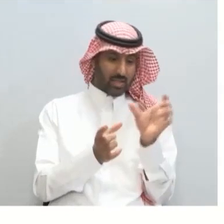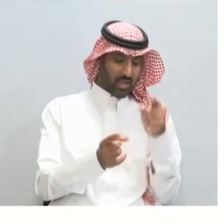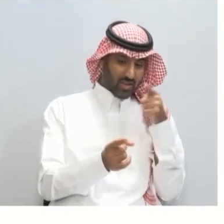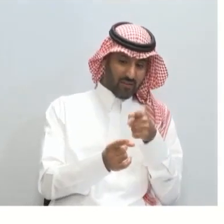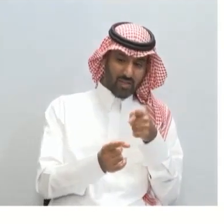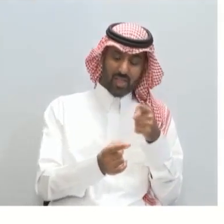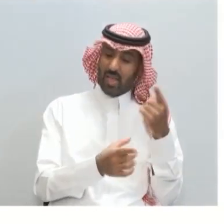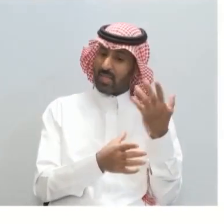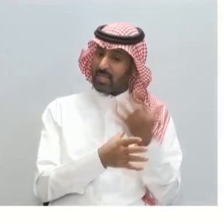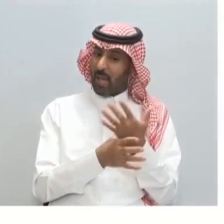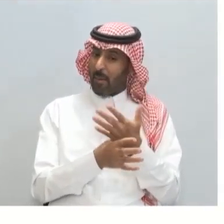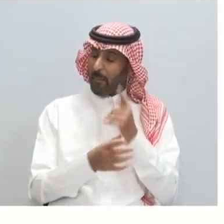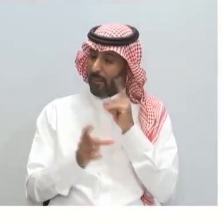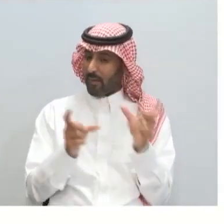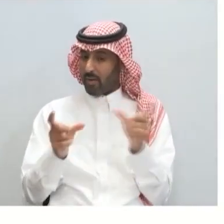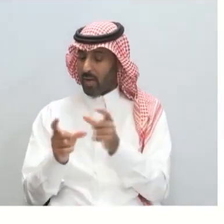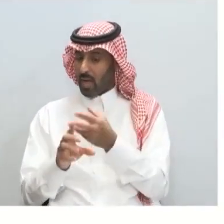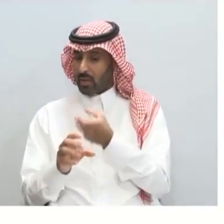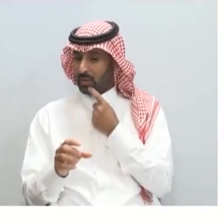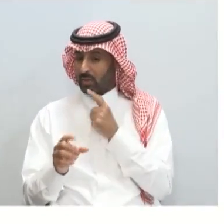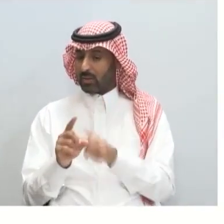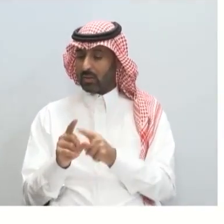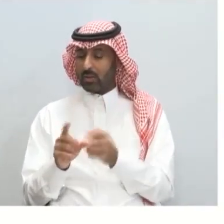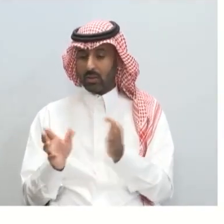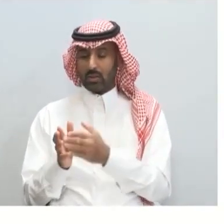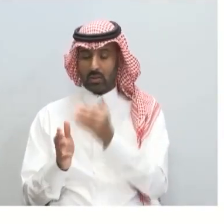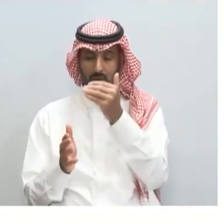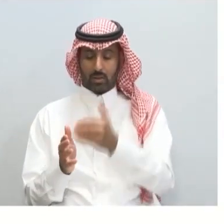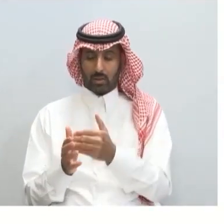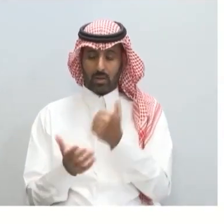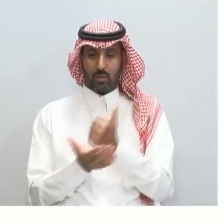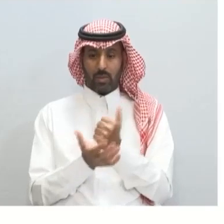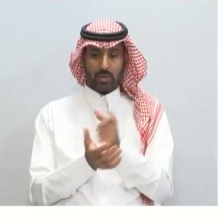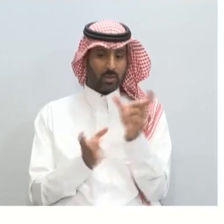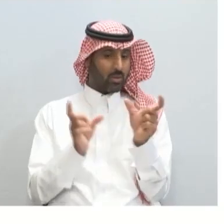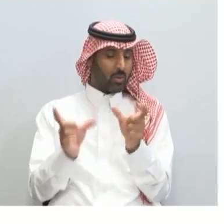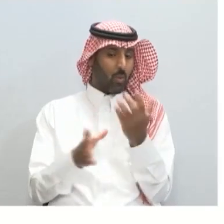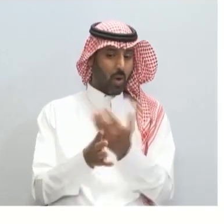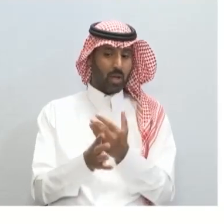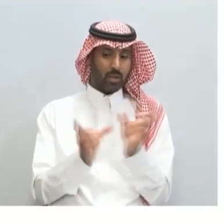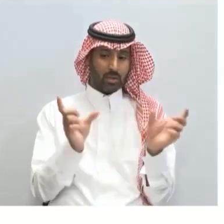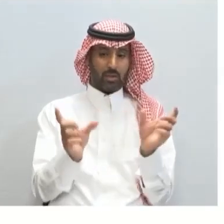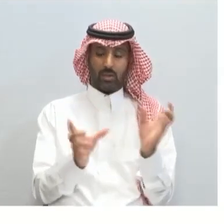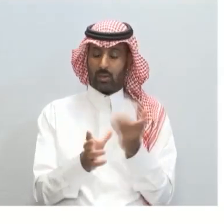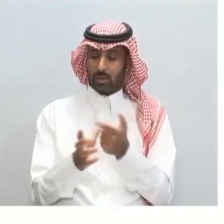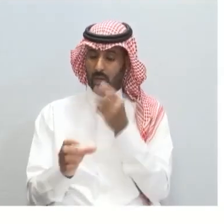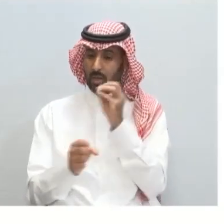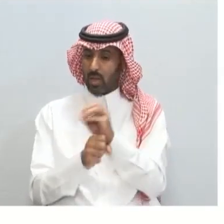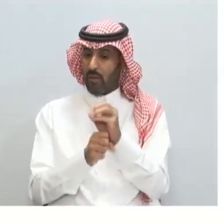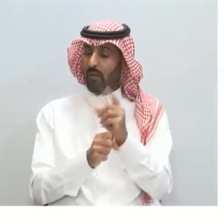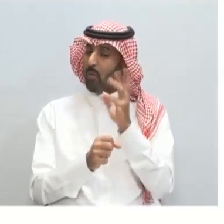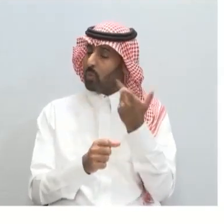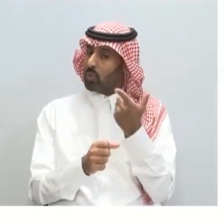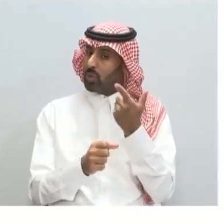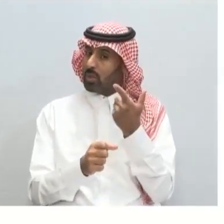to the result Clause so the result Clause it is the main Clause why because it give us the